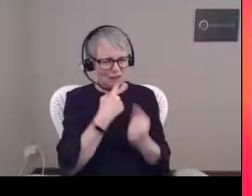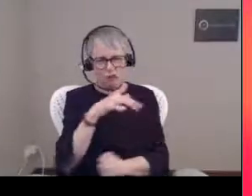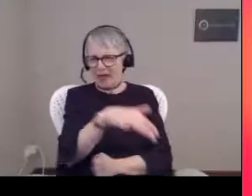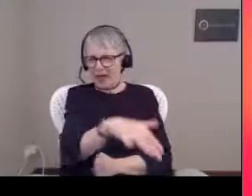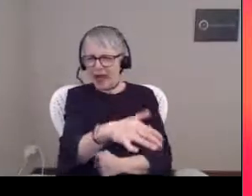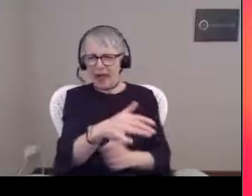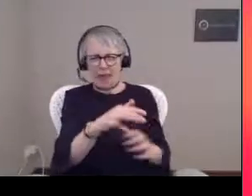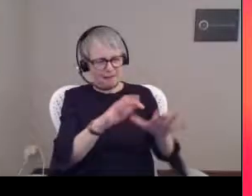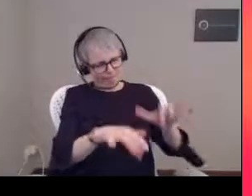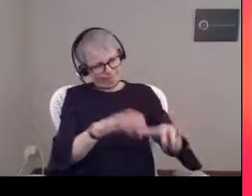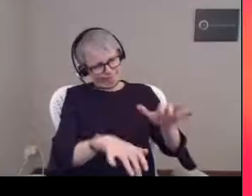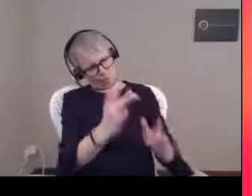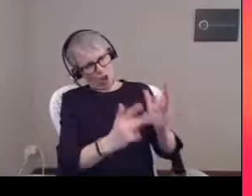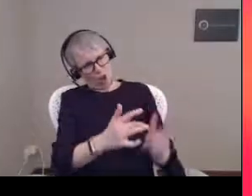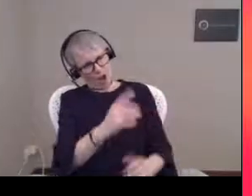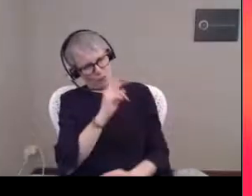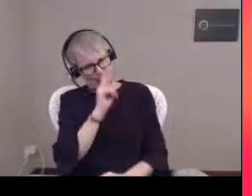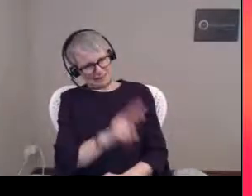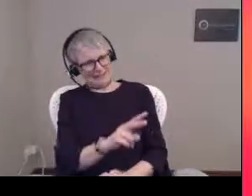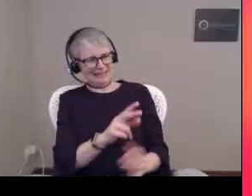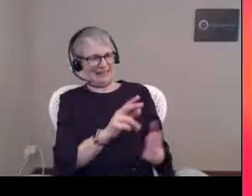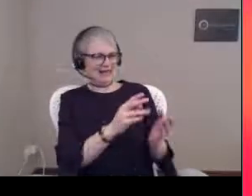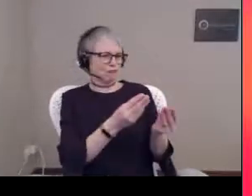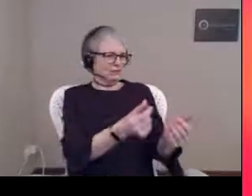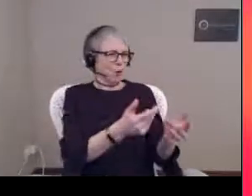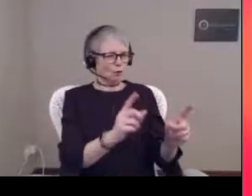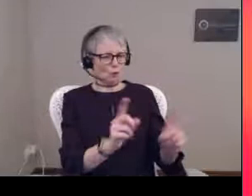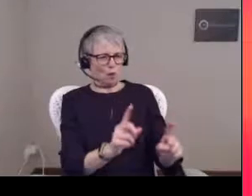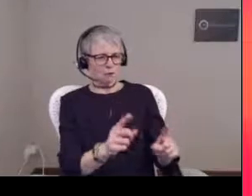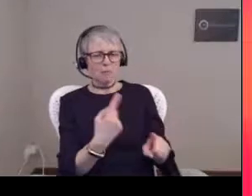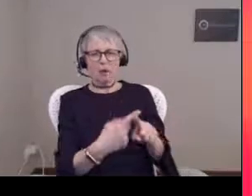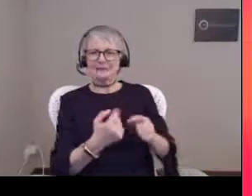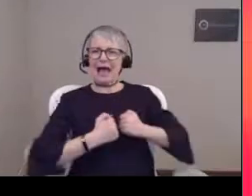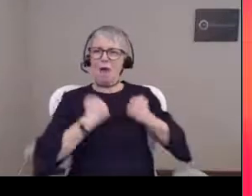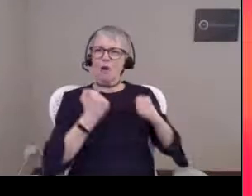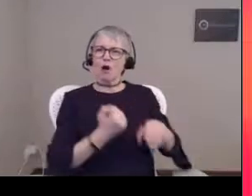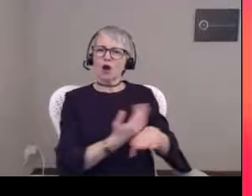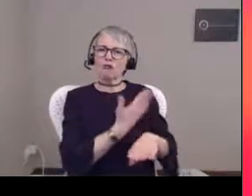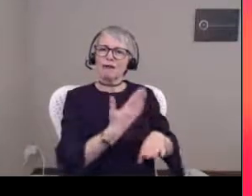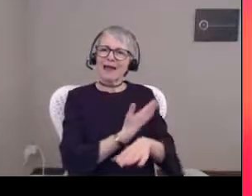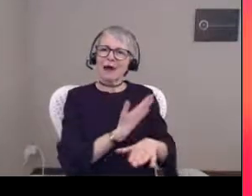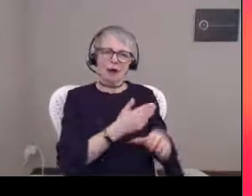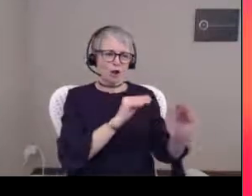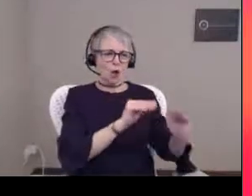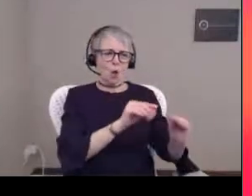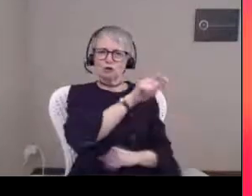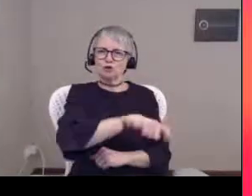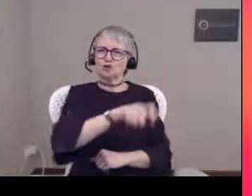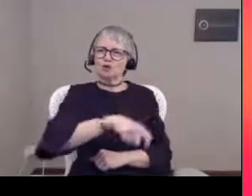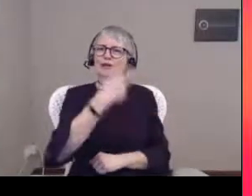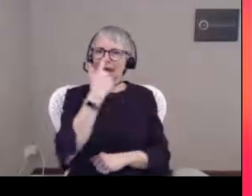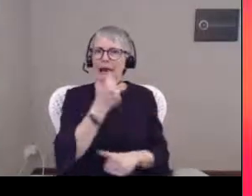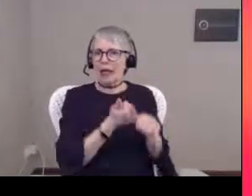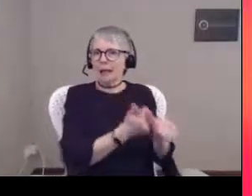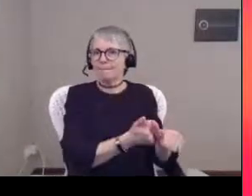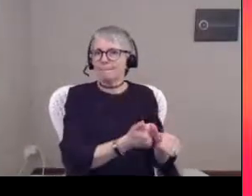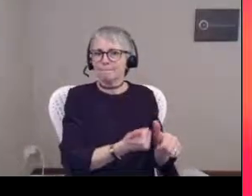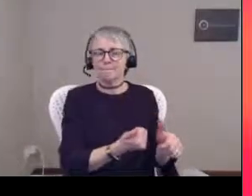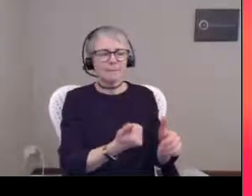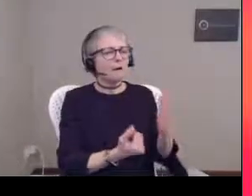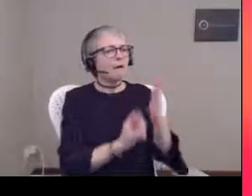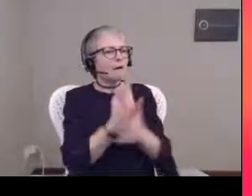resources and things that you can look at, but also our careers coaches can help if you have any particular issues about preparing for interviews, especially if you've got